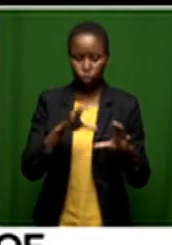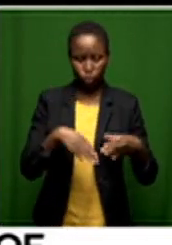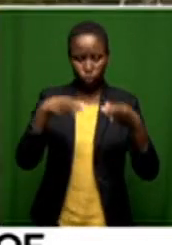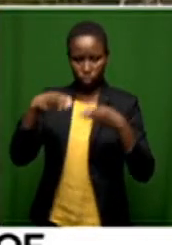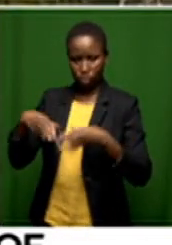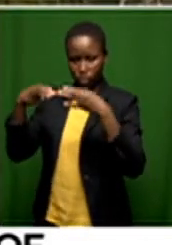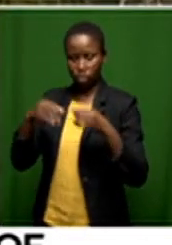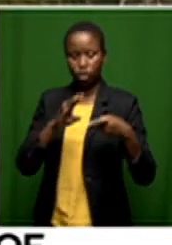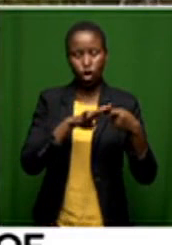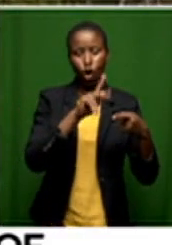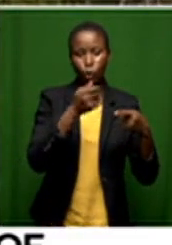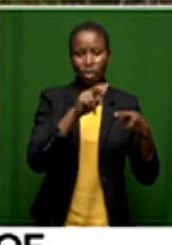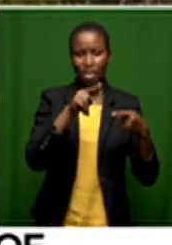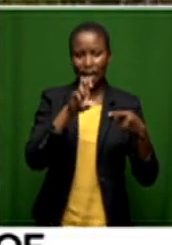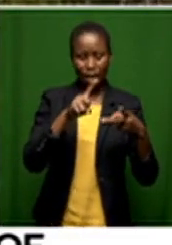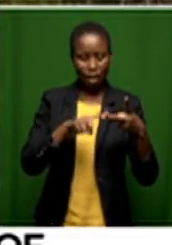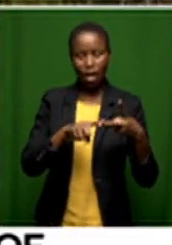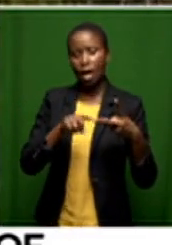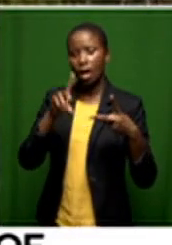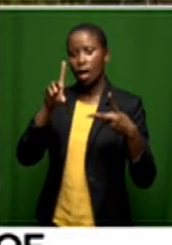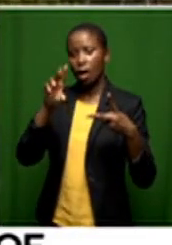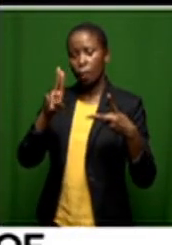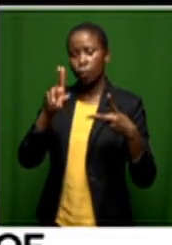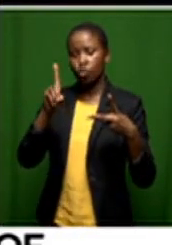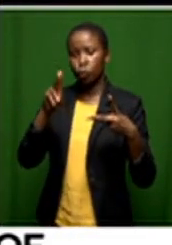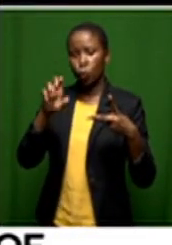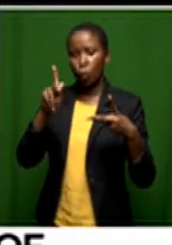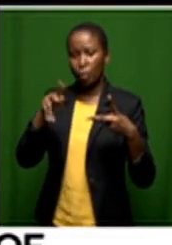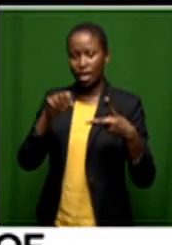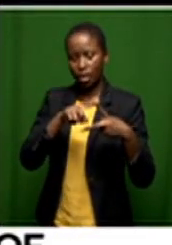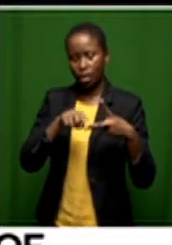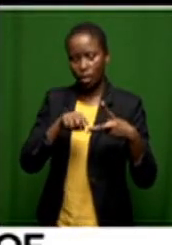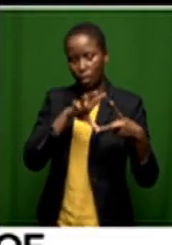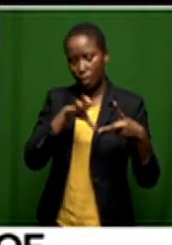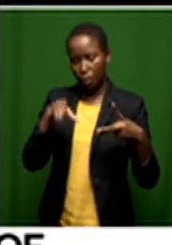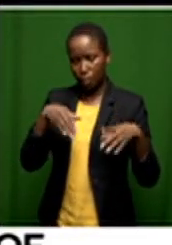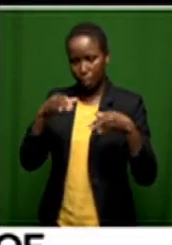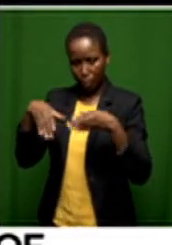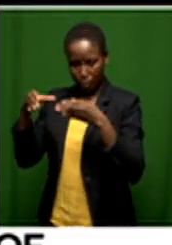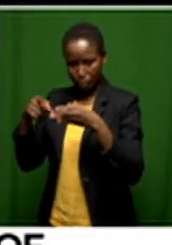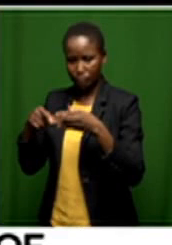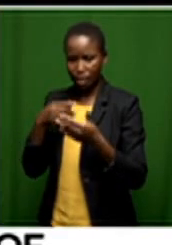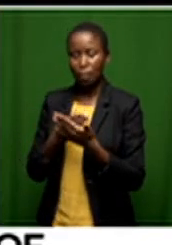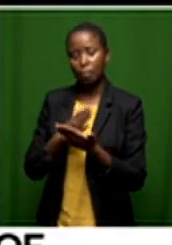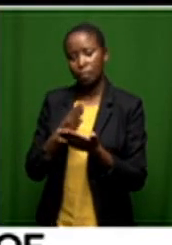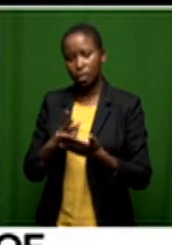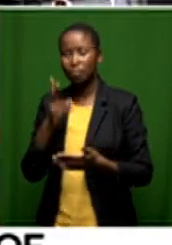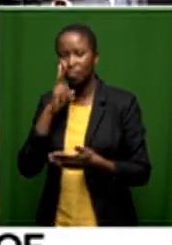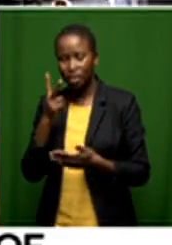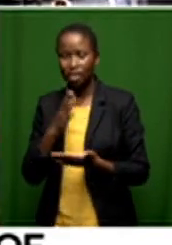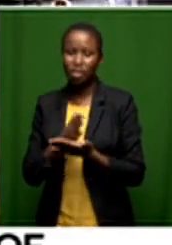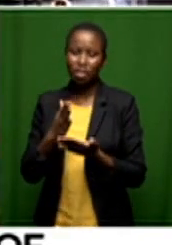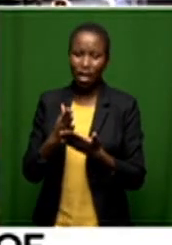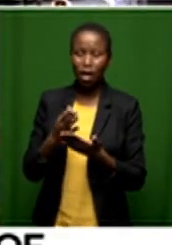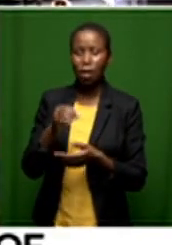Kusile and one from Madupi. That should bring about extra capacity on the system. And there are still some wind and solar PV projects in